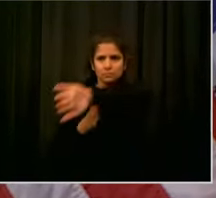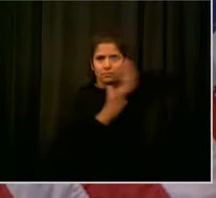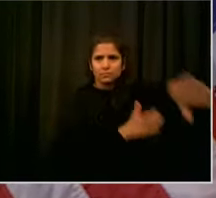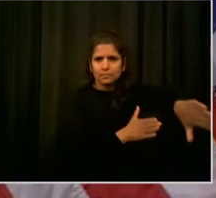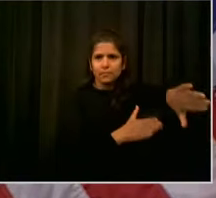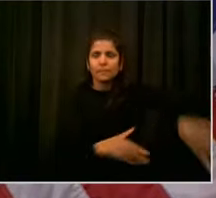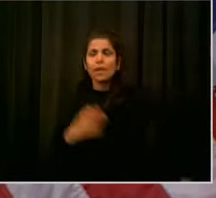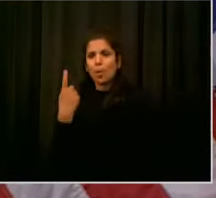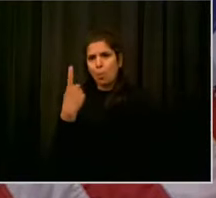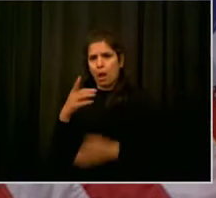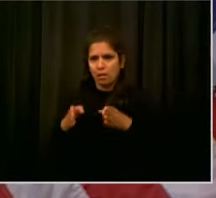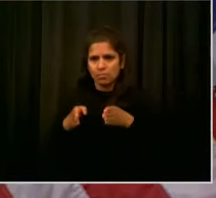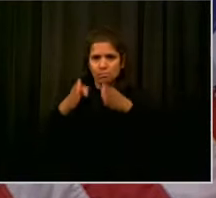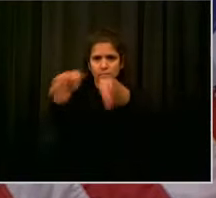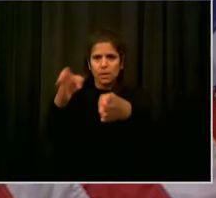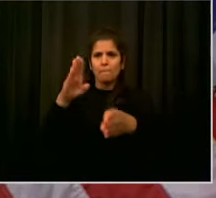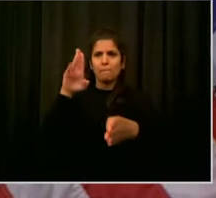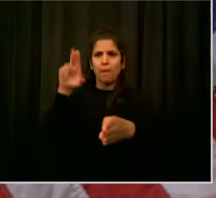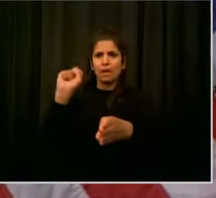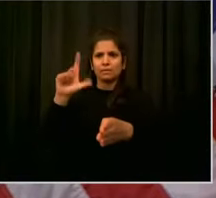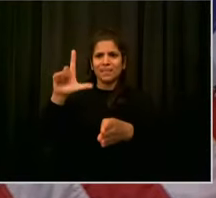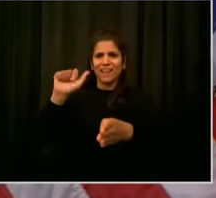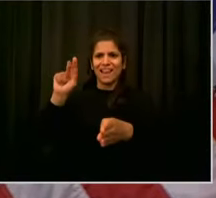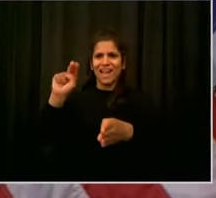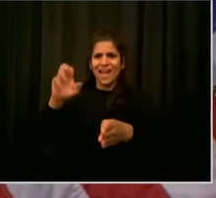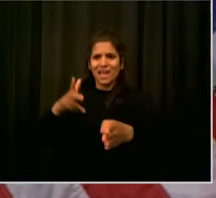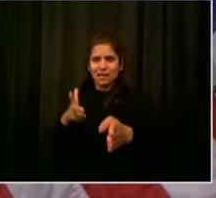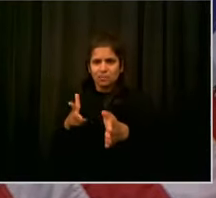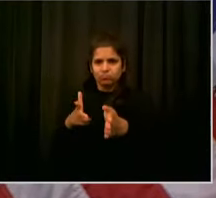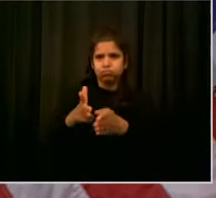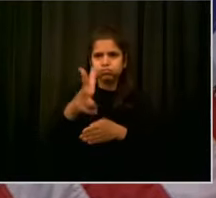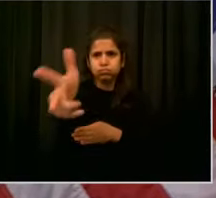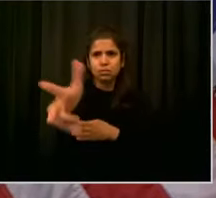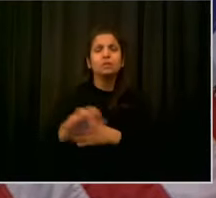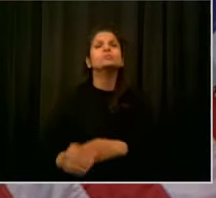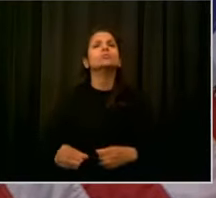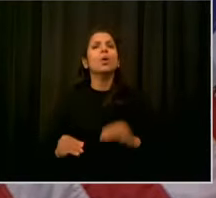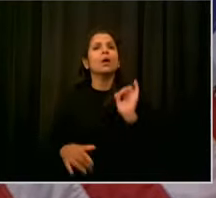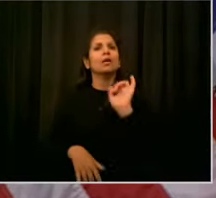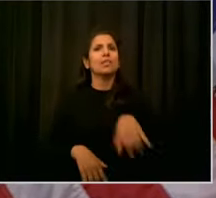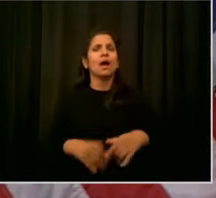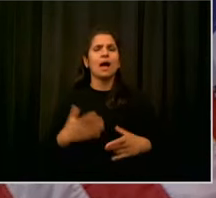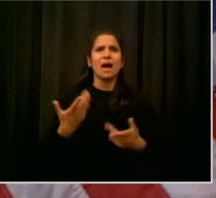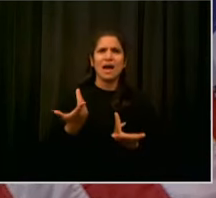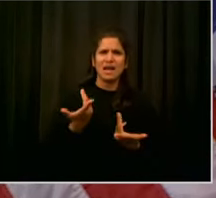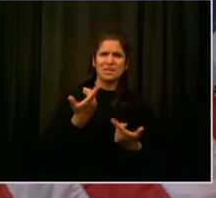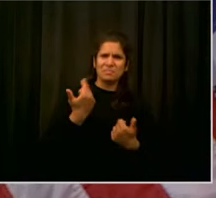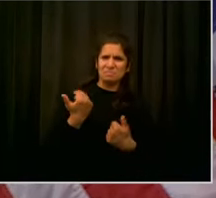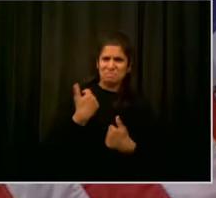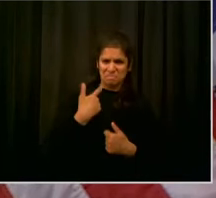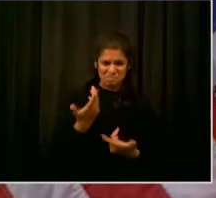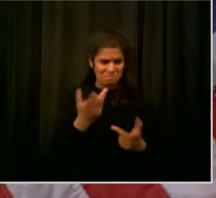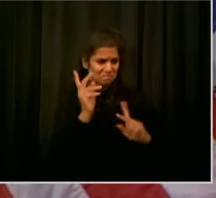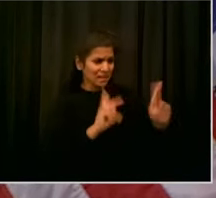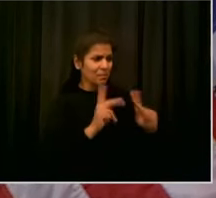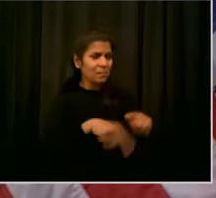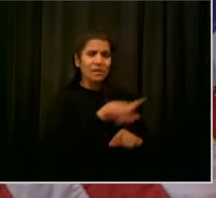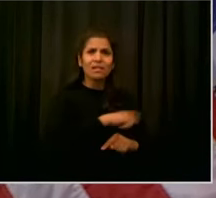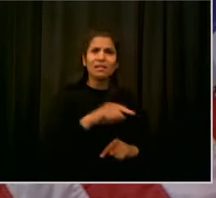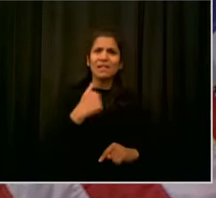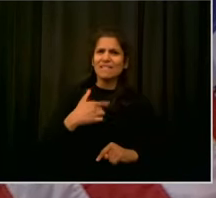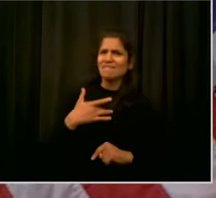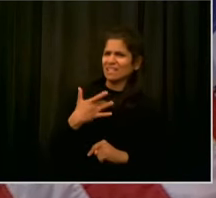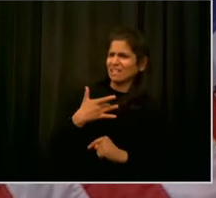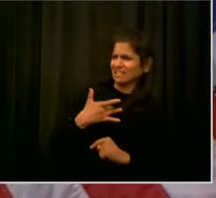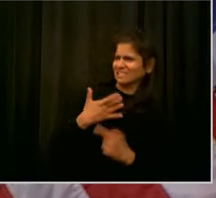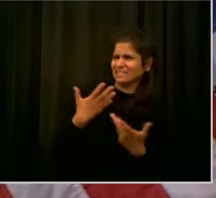than they do in the subways. I want to see people feel healthy and safe about both. But we do need to double down on buses, and we'll certainly have more to say